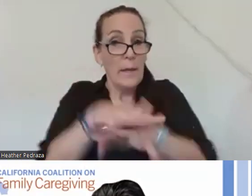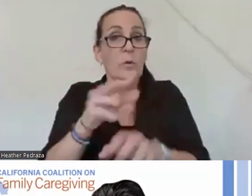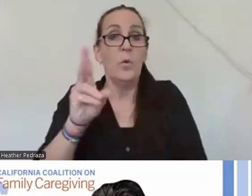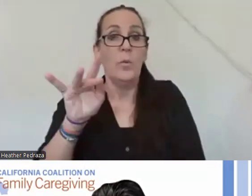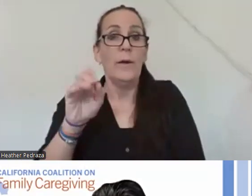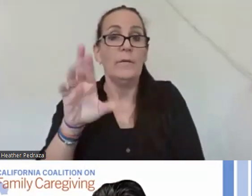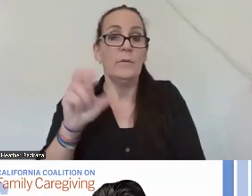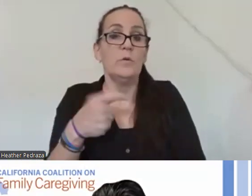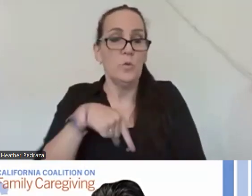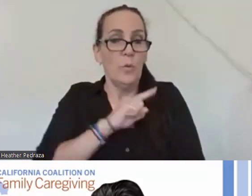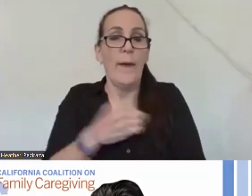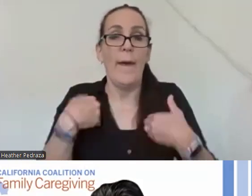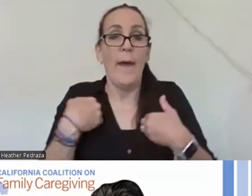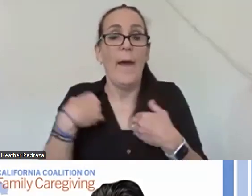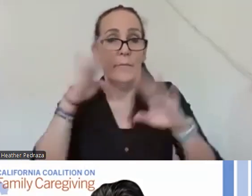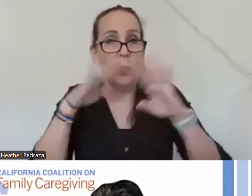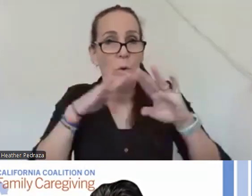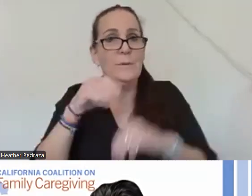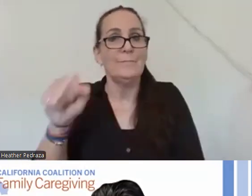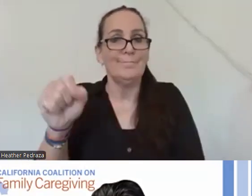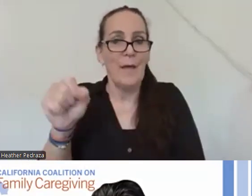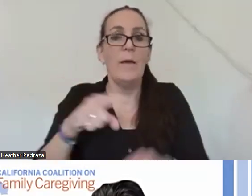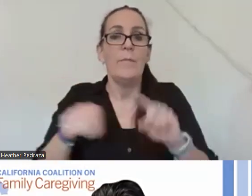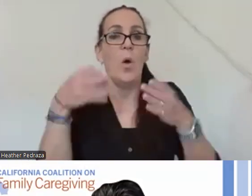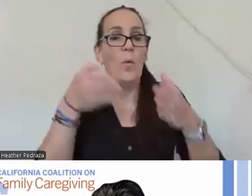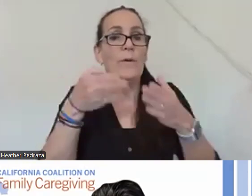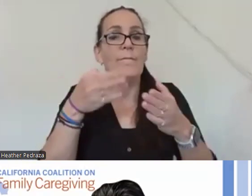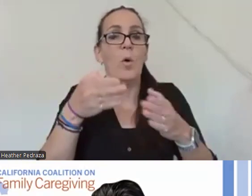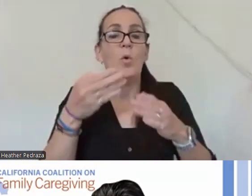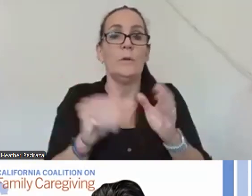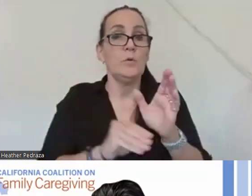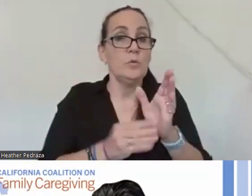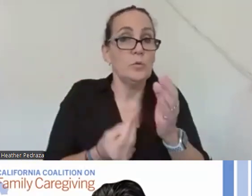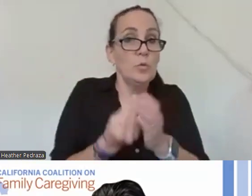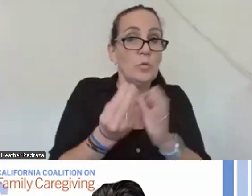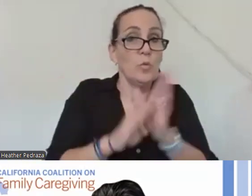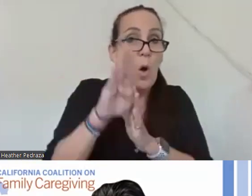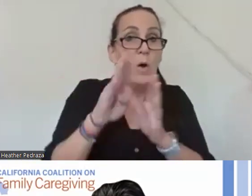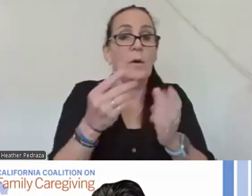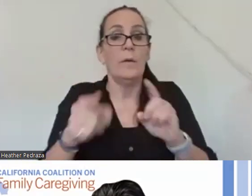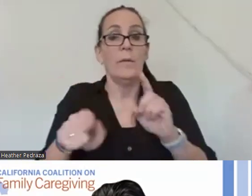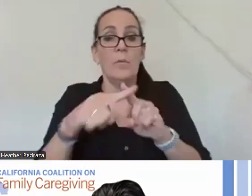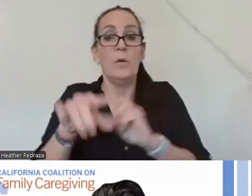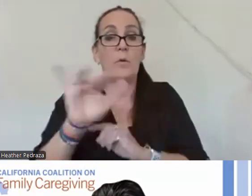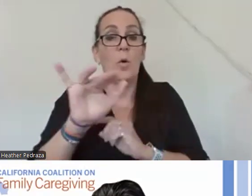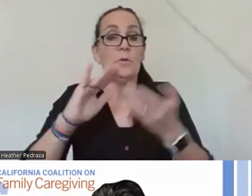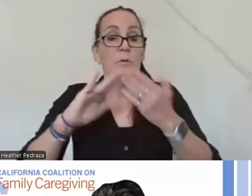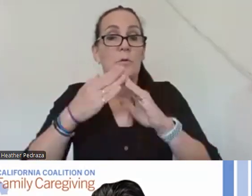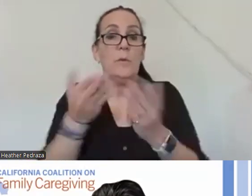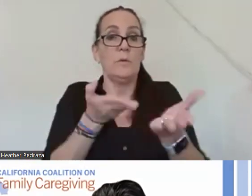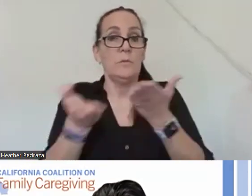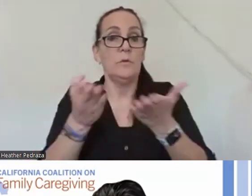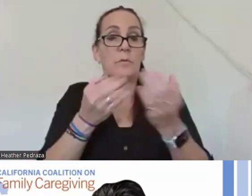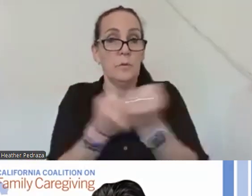I do today want to focus on the growth in community services supports. Notably, I really want